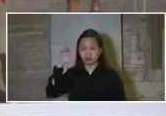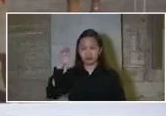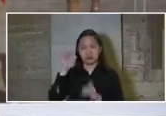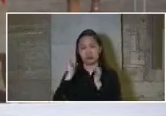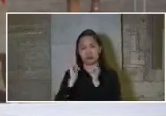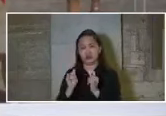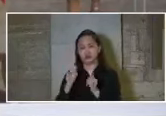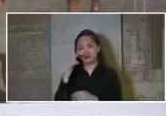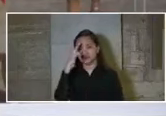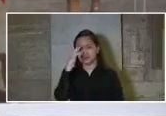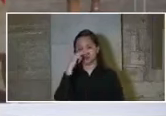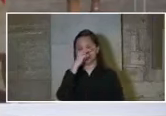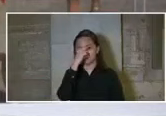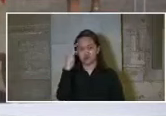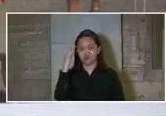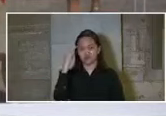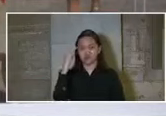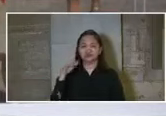Katoliko.